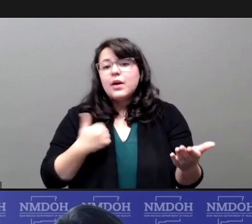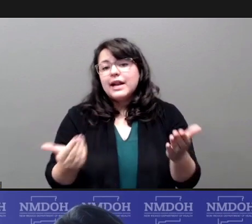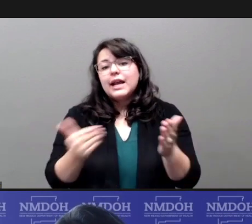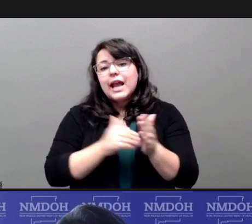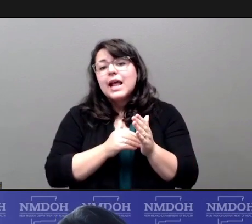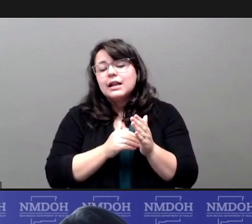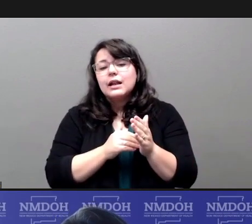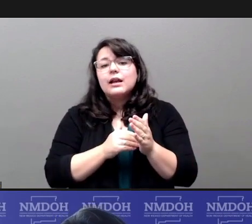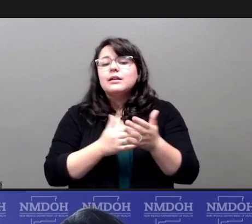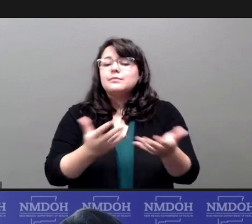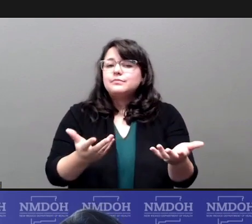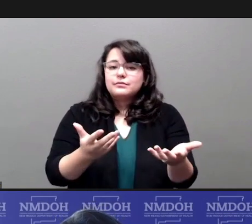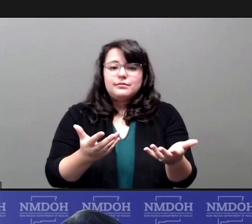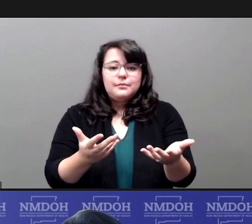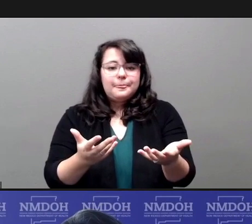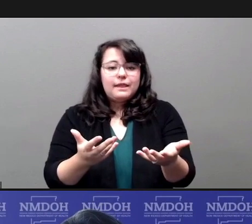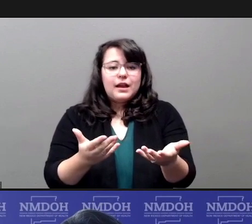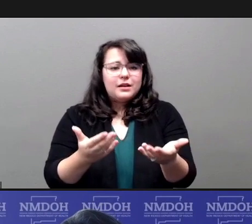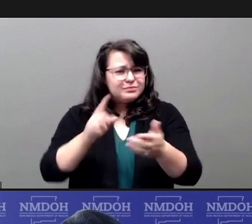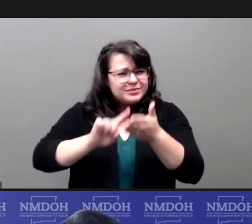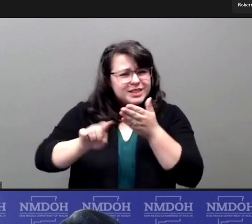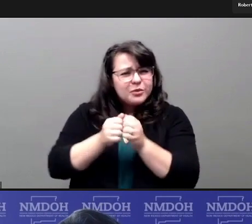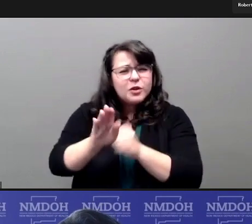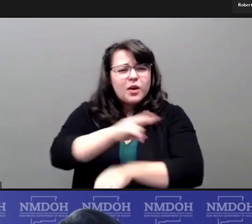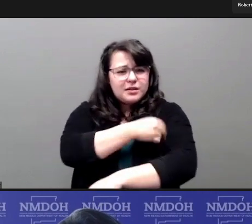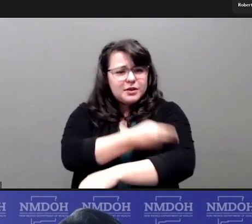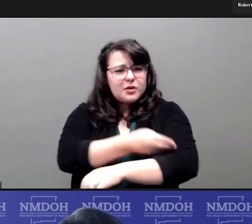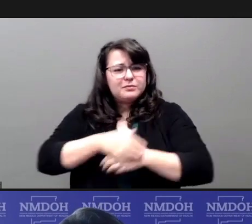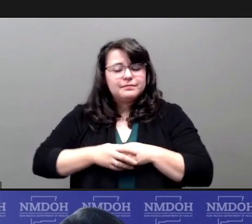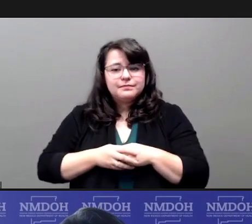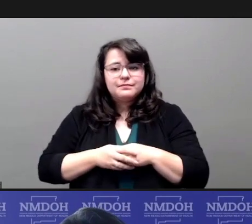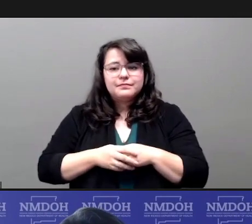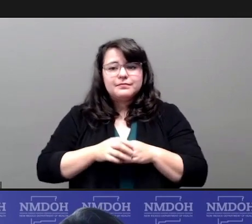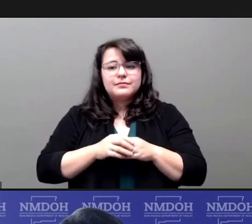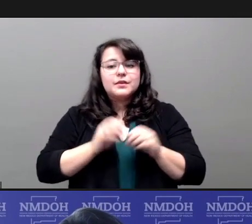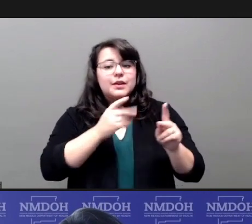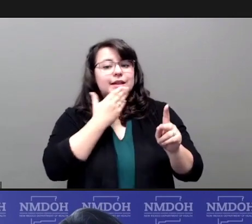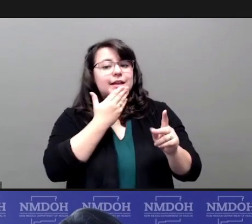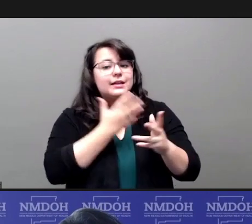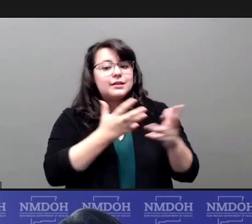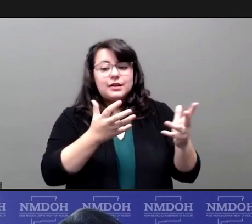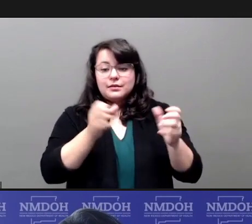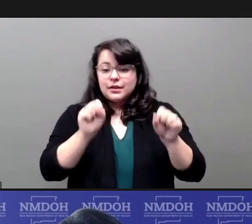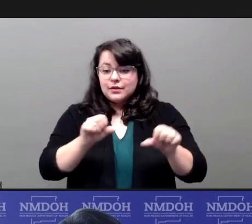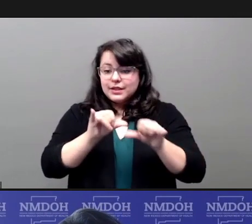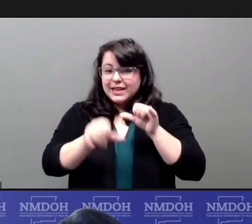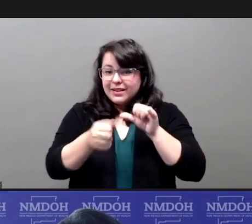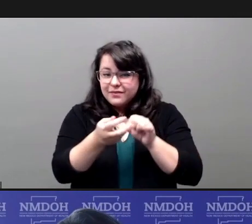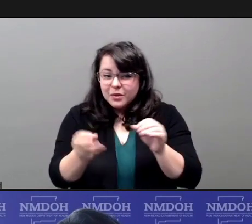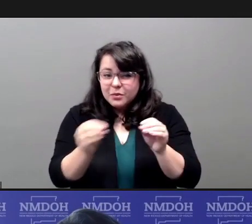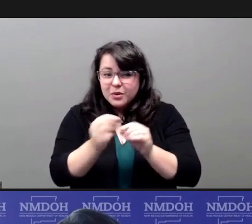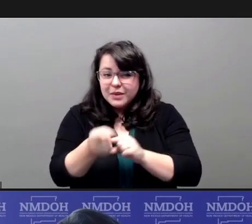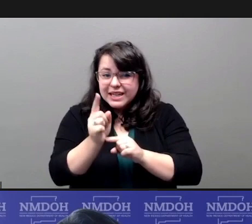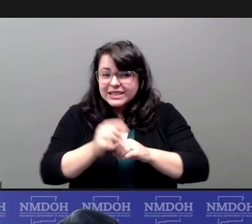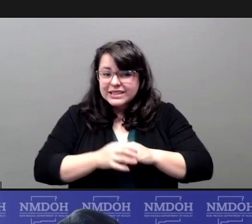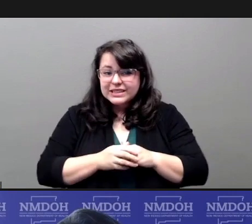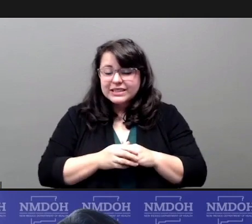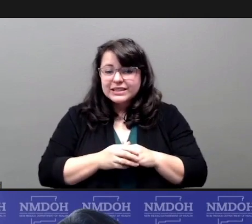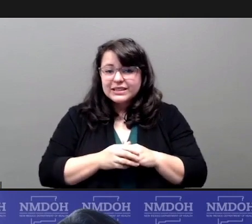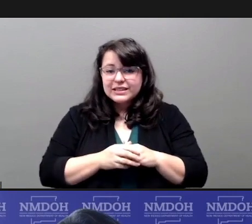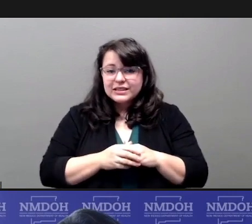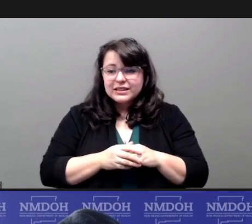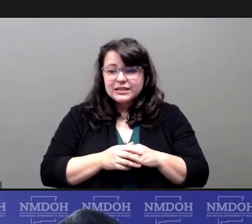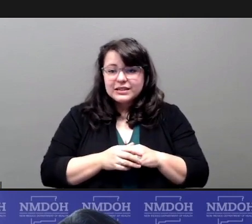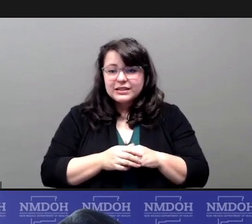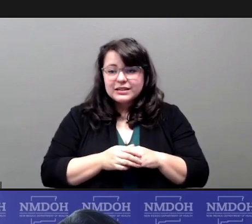repeat, go back, check with your hospital. Thank you so Jody, much. we have one more. Can we stay a couple extra minutes?